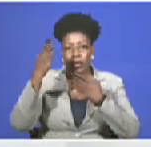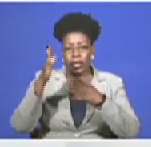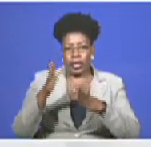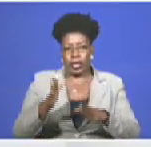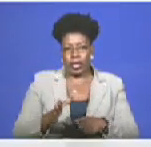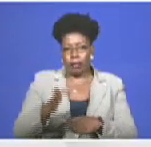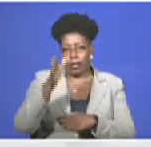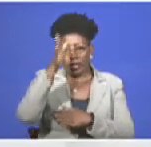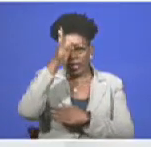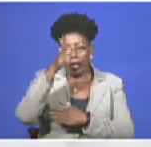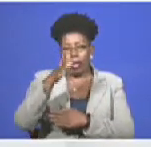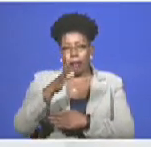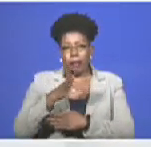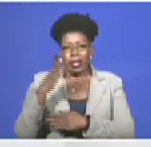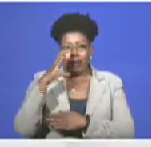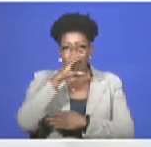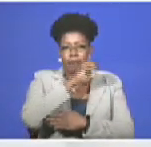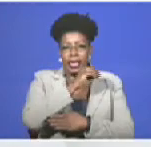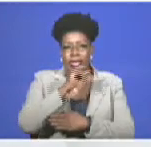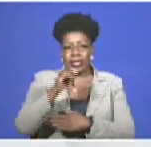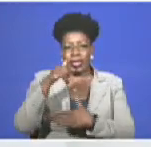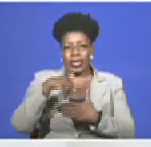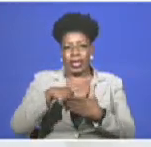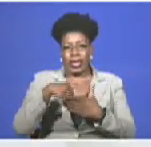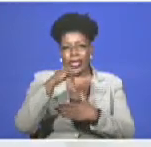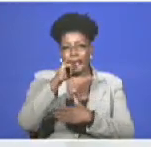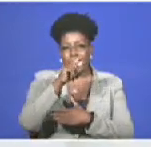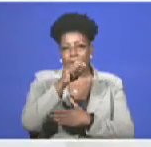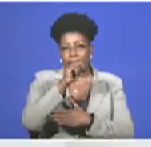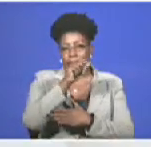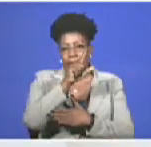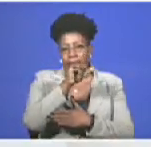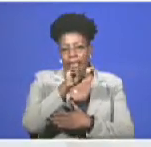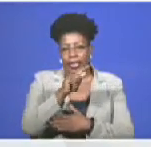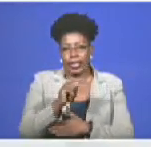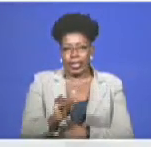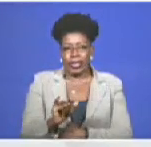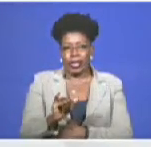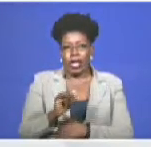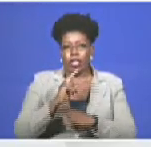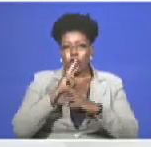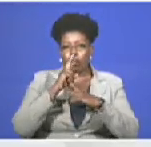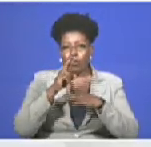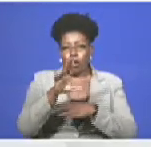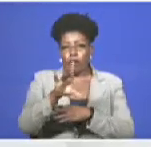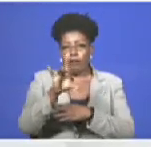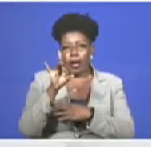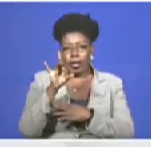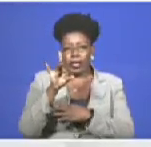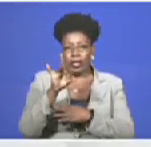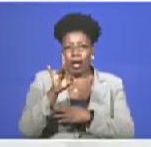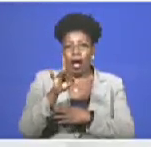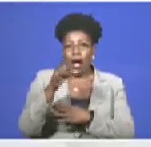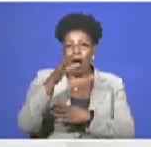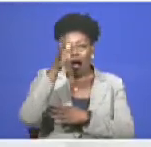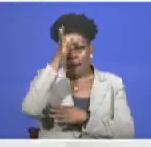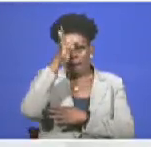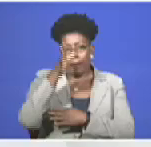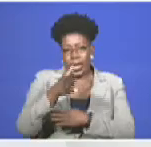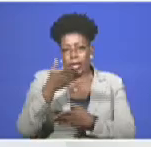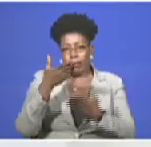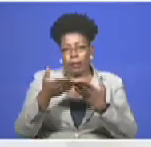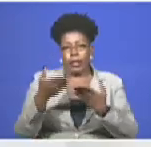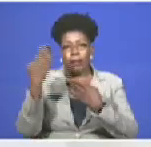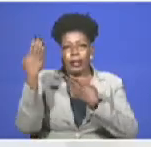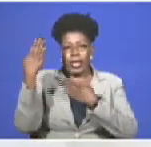males missing in Turin, Italy. Now, this after a local Italian newspaper reported the discovery of a male believed to be a Bahamian